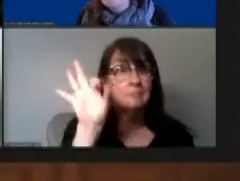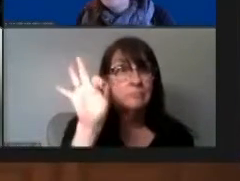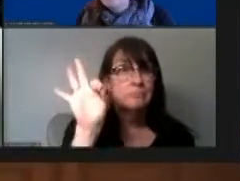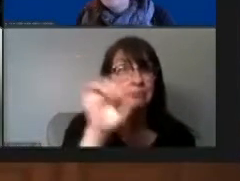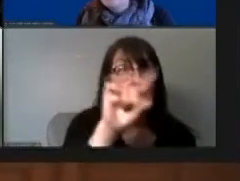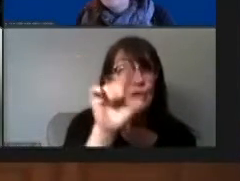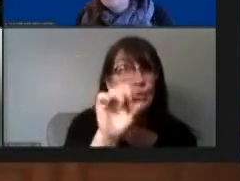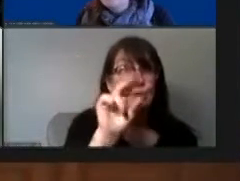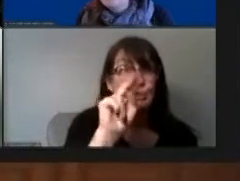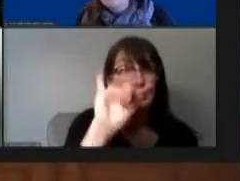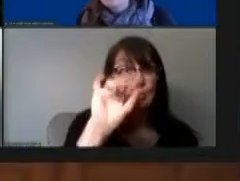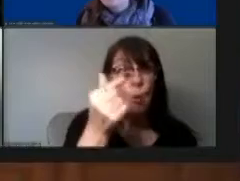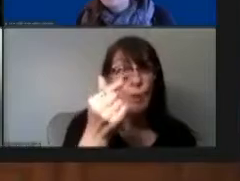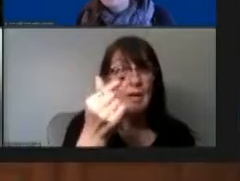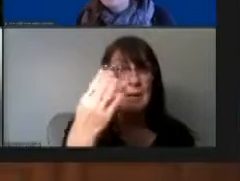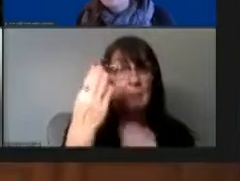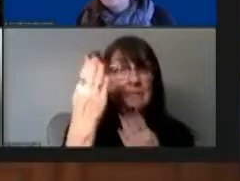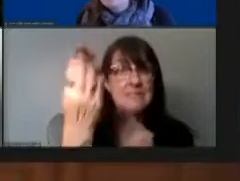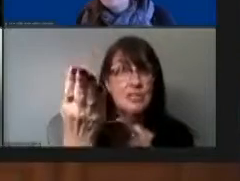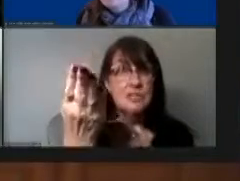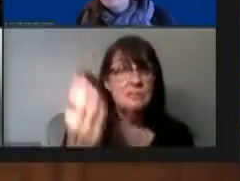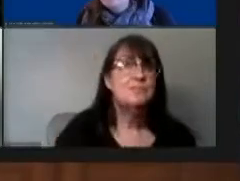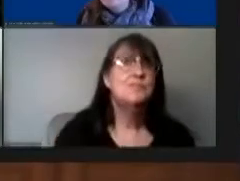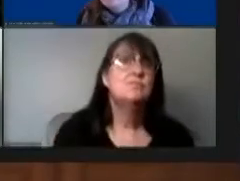council? Yes.